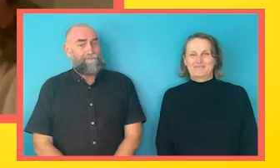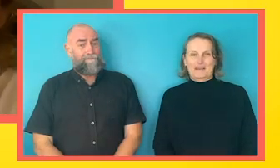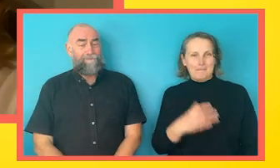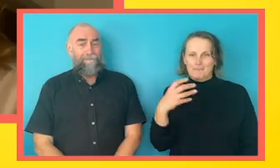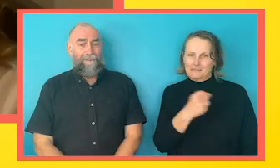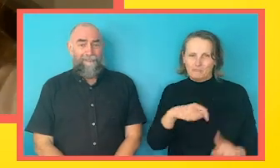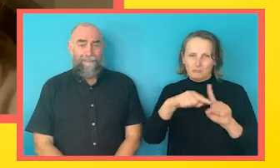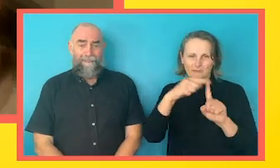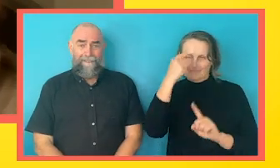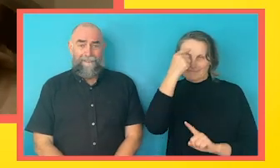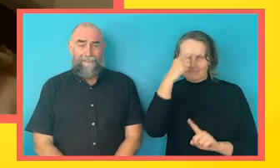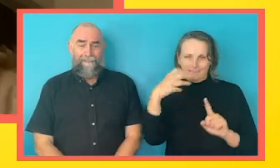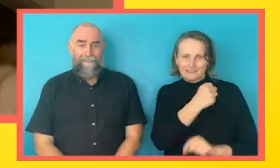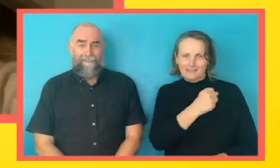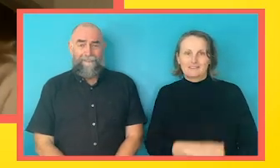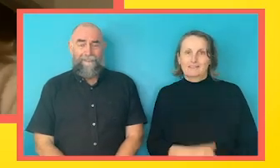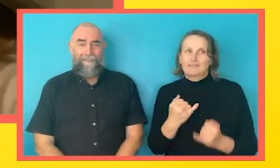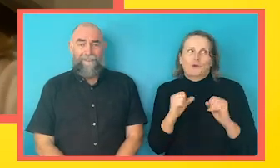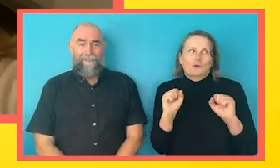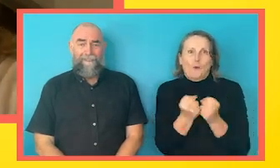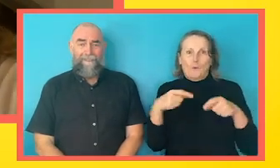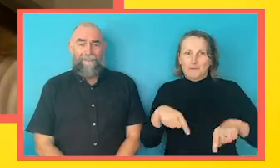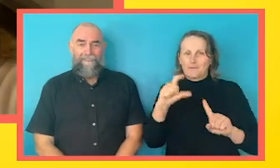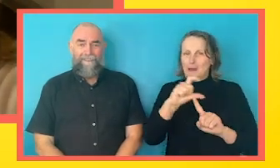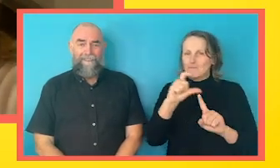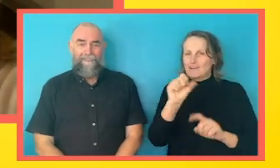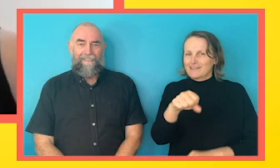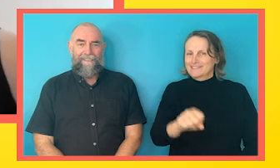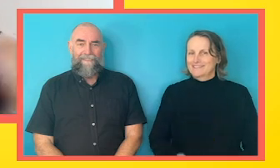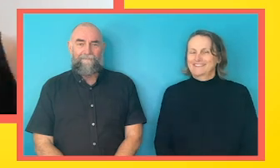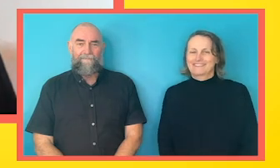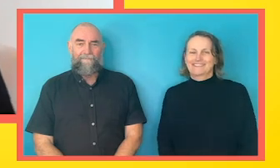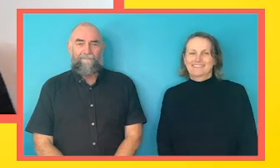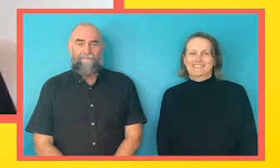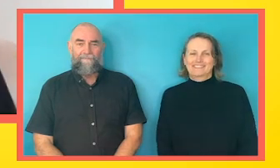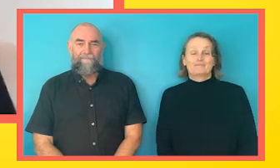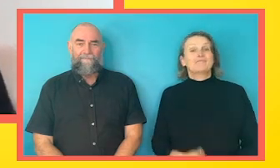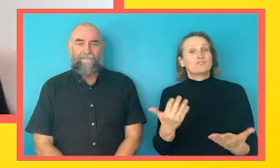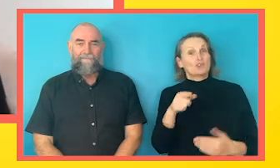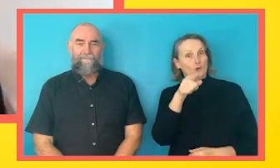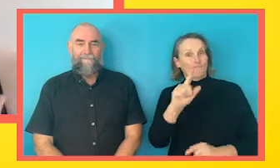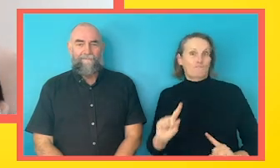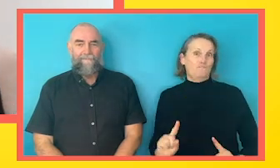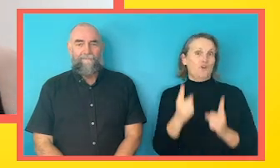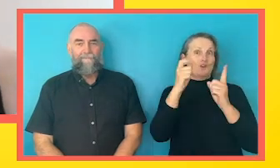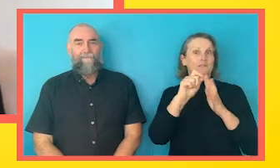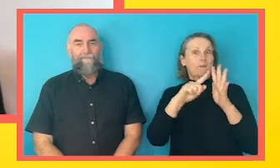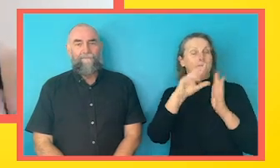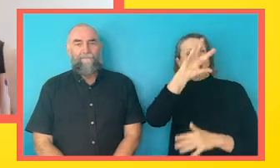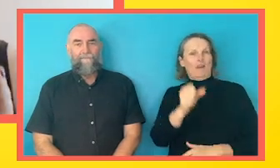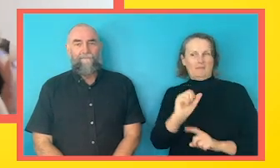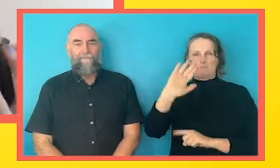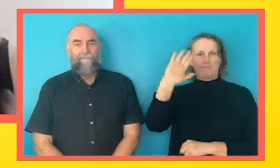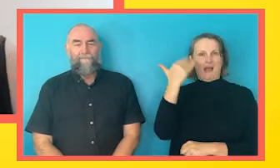You have to be. It is very cold. So, Jasmine, you've got your first Paralympics under your